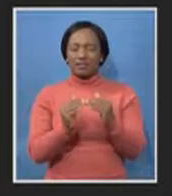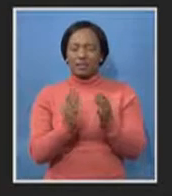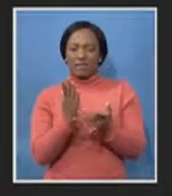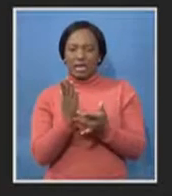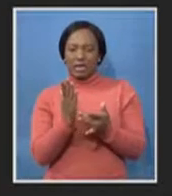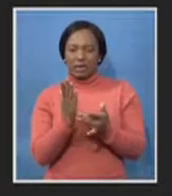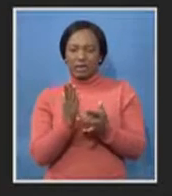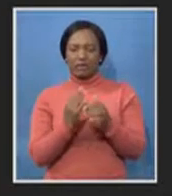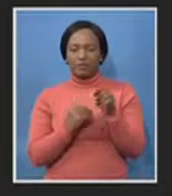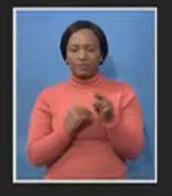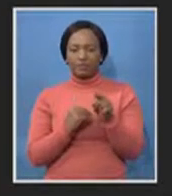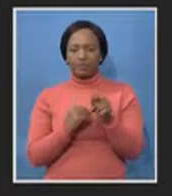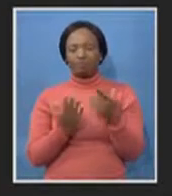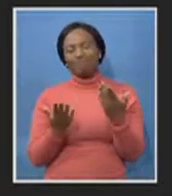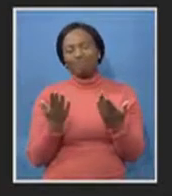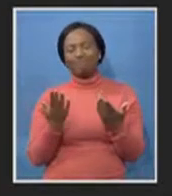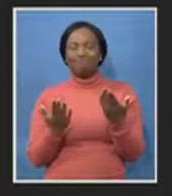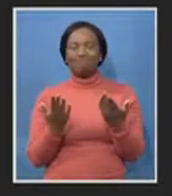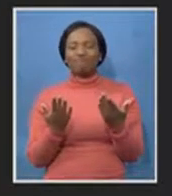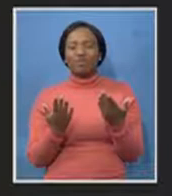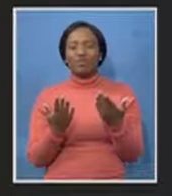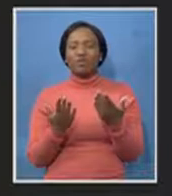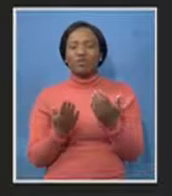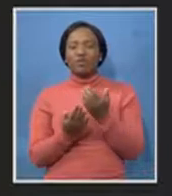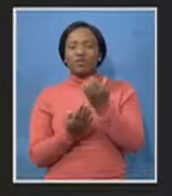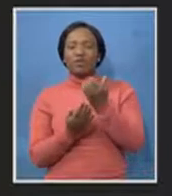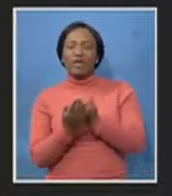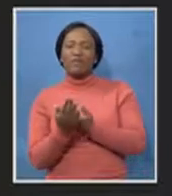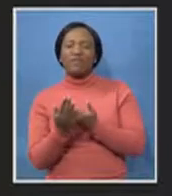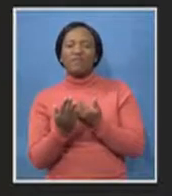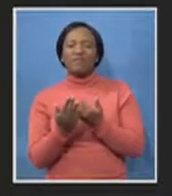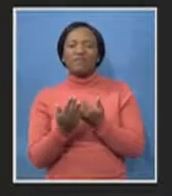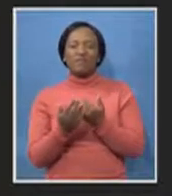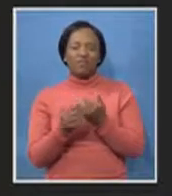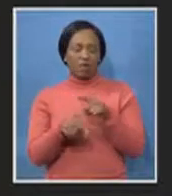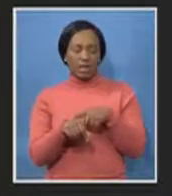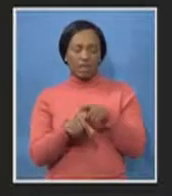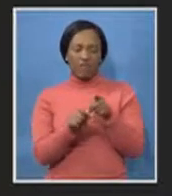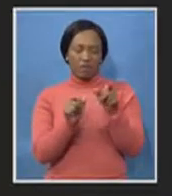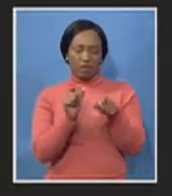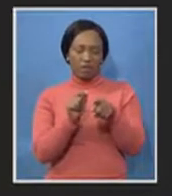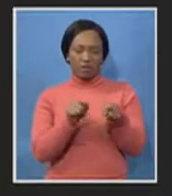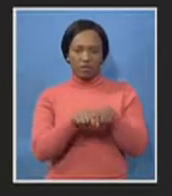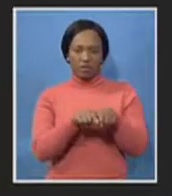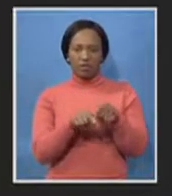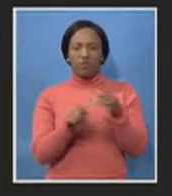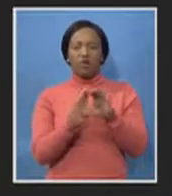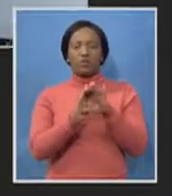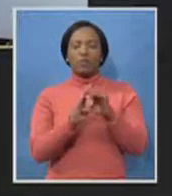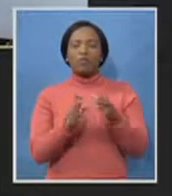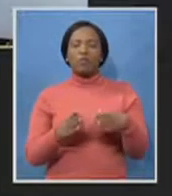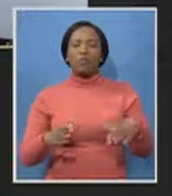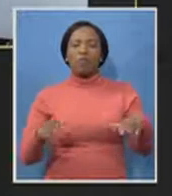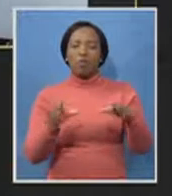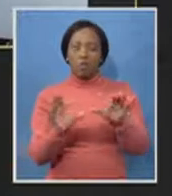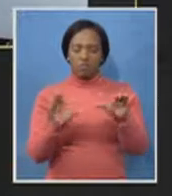save on your reagents, because, if you pool, for example, 10 samples together, you're